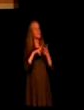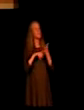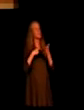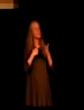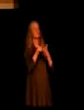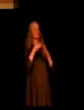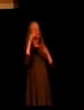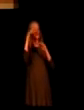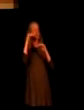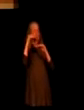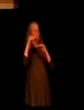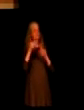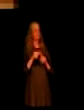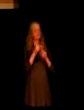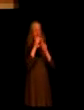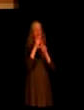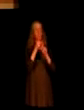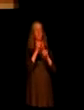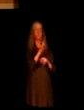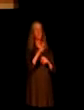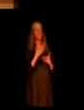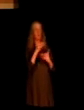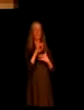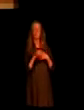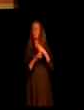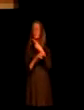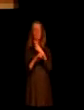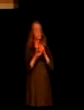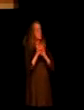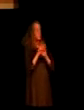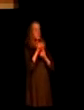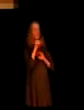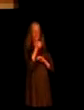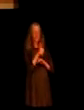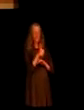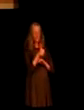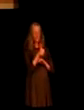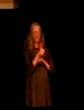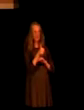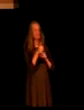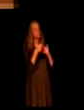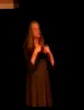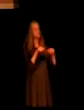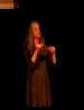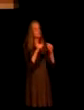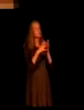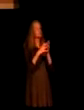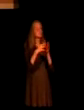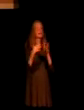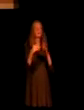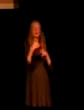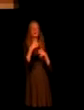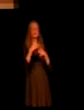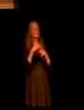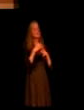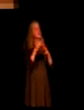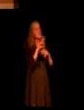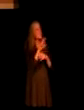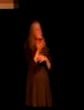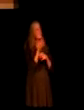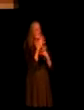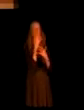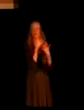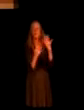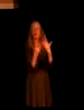one thing that this model did not do was in any way try to simulate disturbance like wildfire.